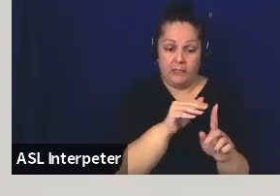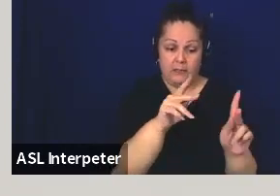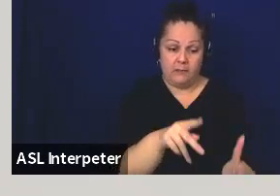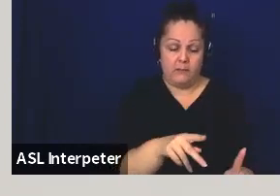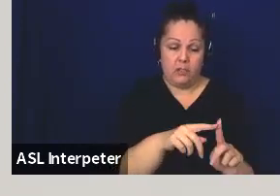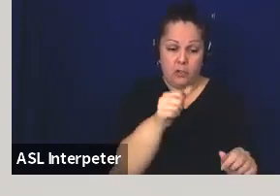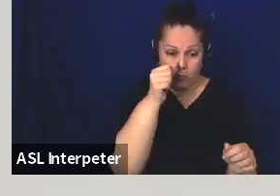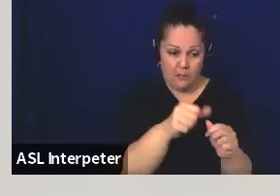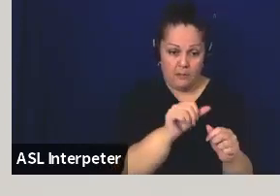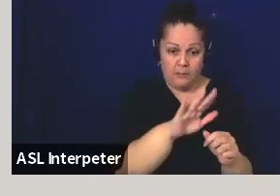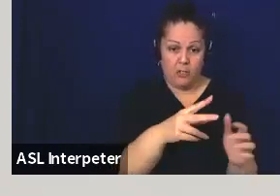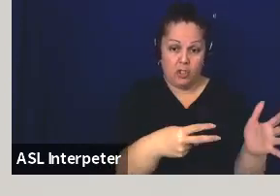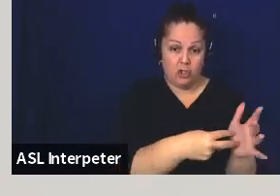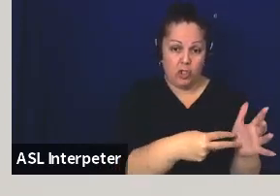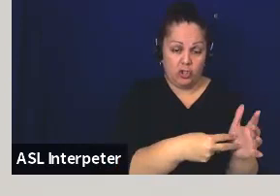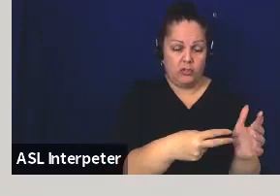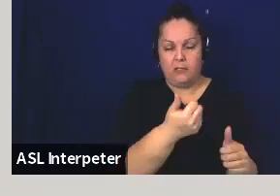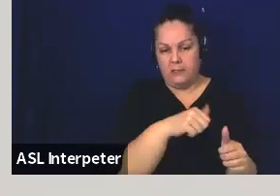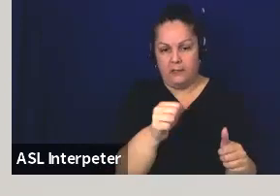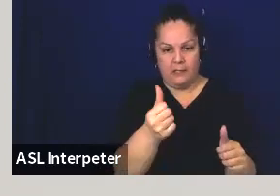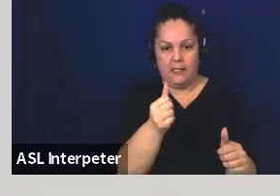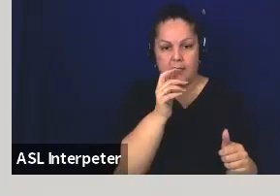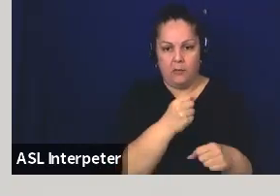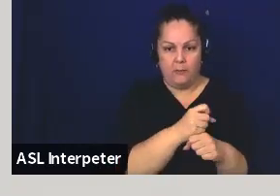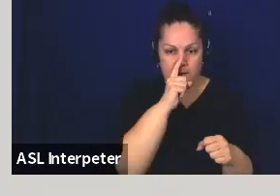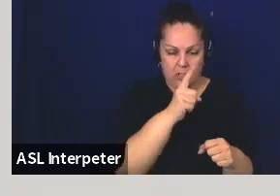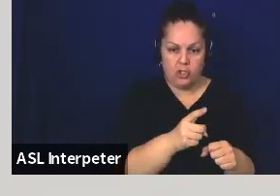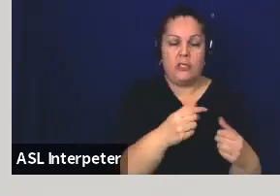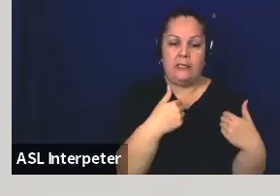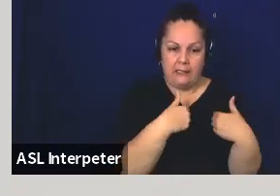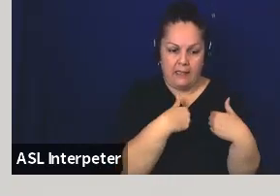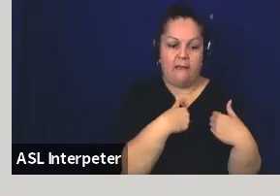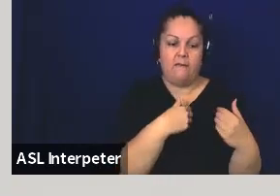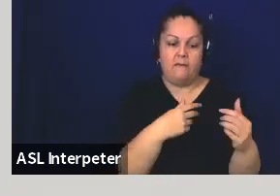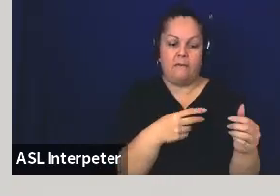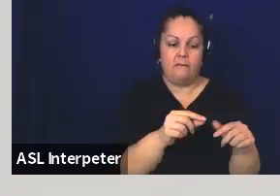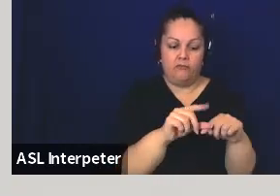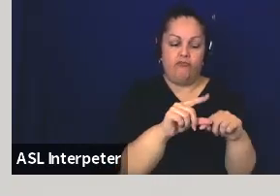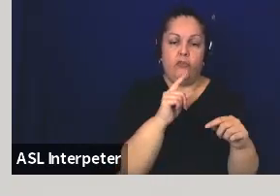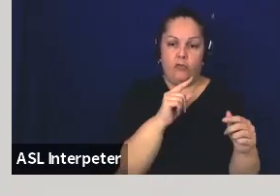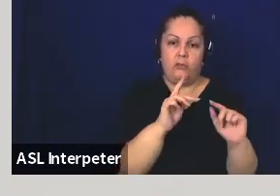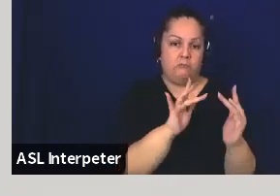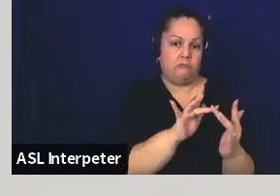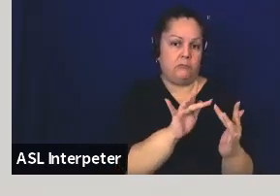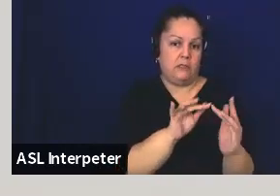to remember their chargers and anything else that will ensure continued contact.